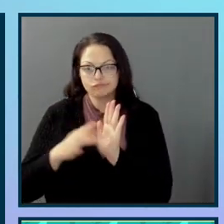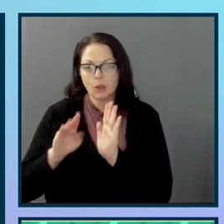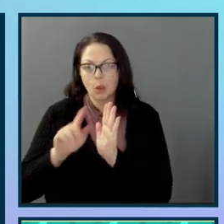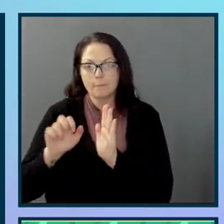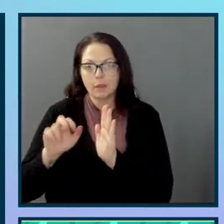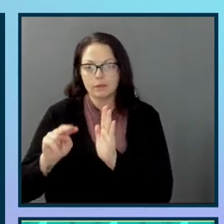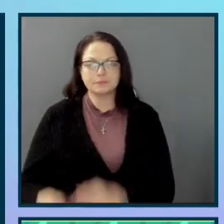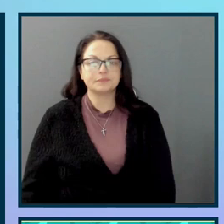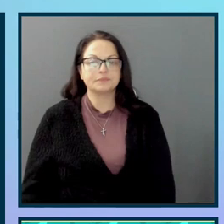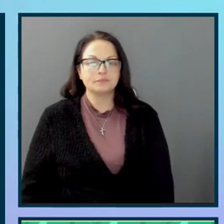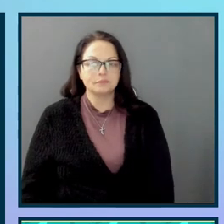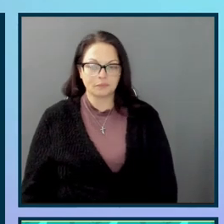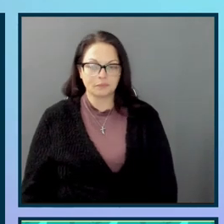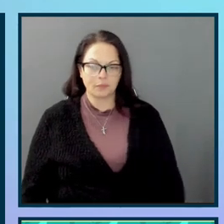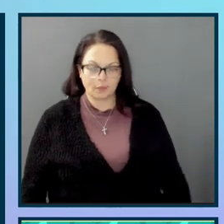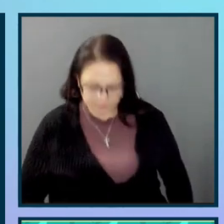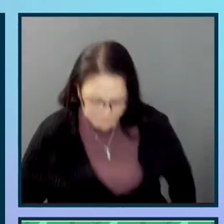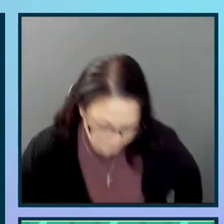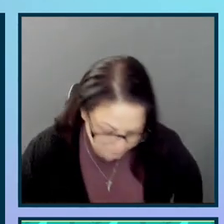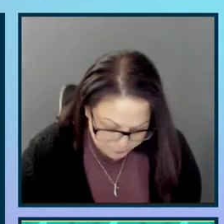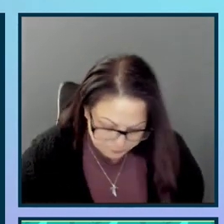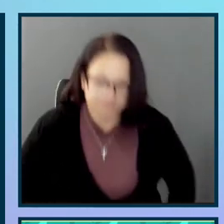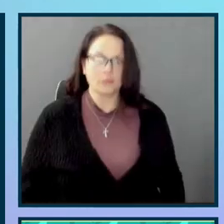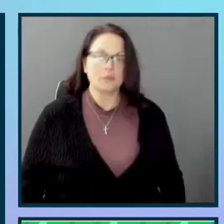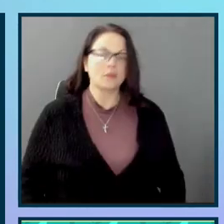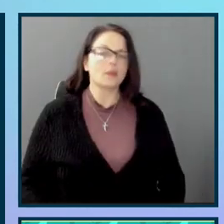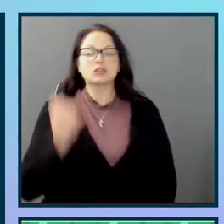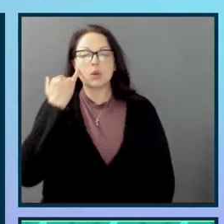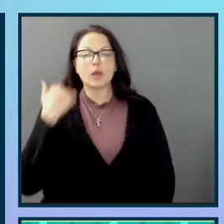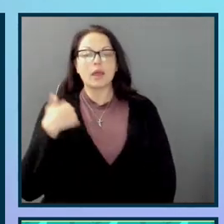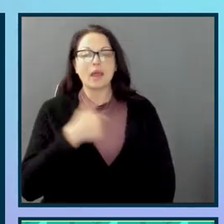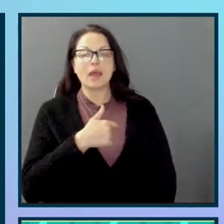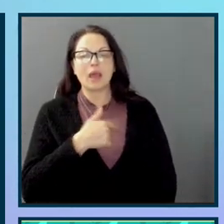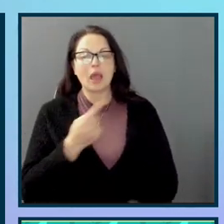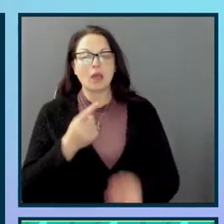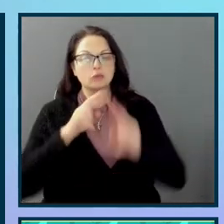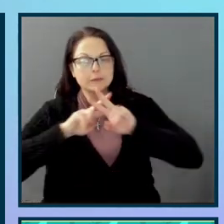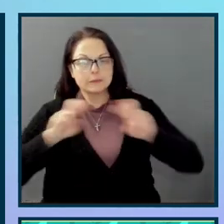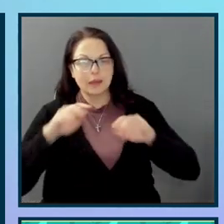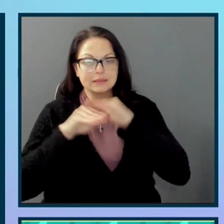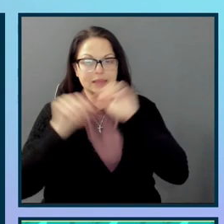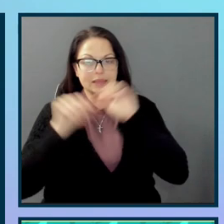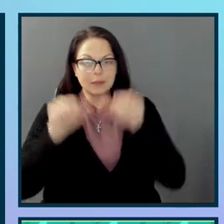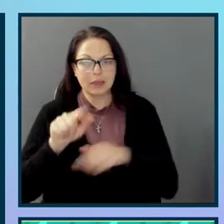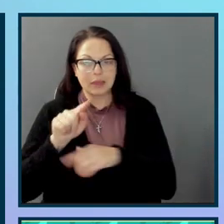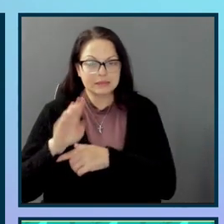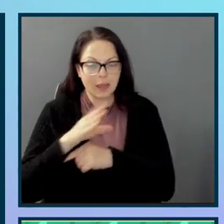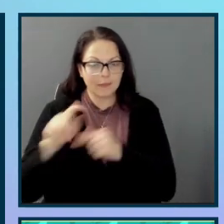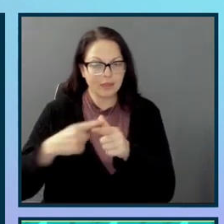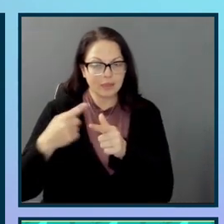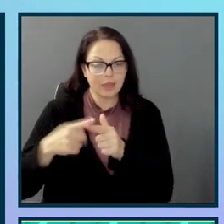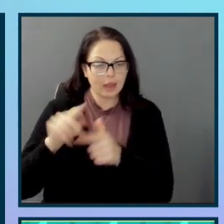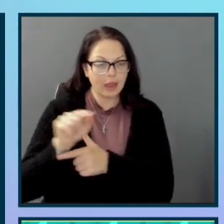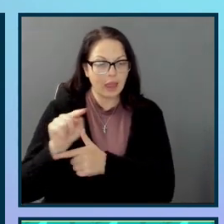to be. So if we look in the accessibility tab, we can now see under ARIA attributes that, hey, there's a role